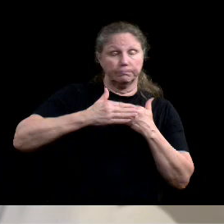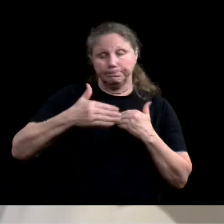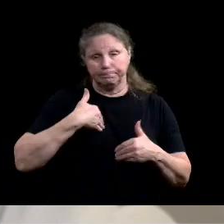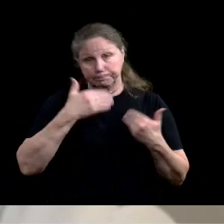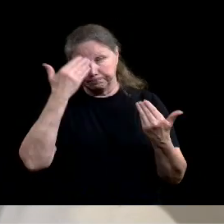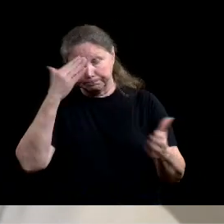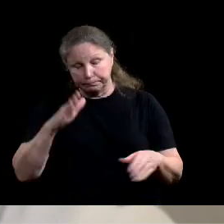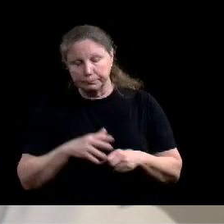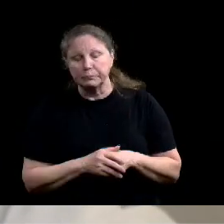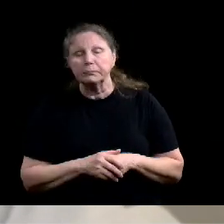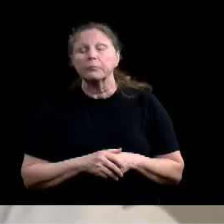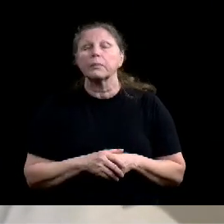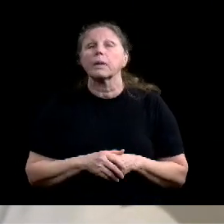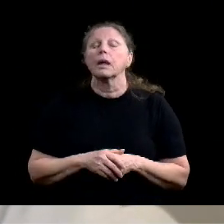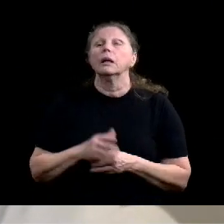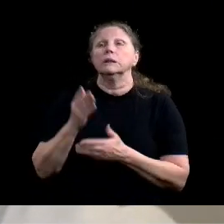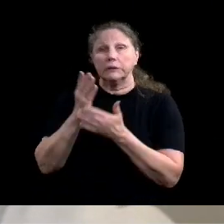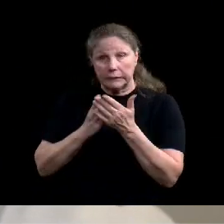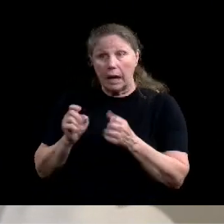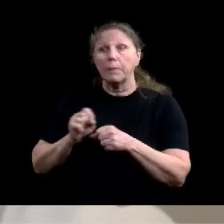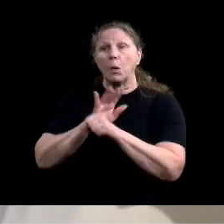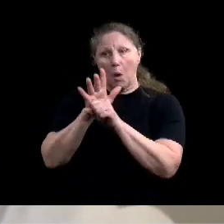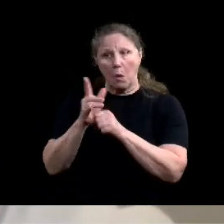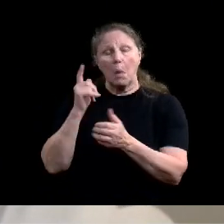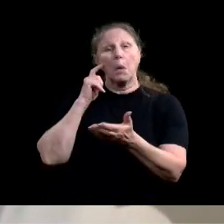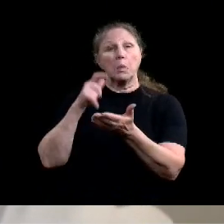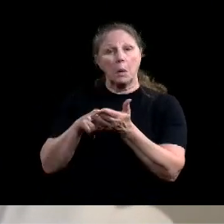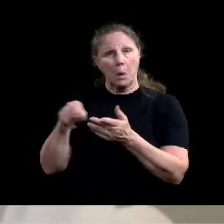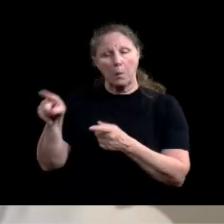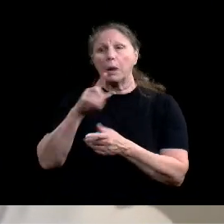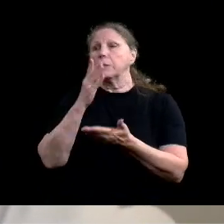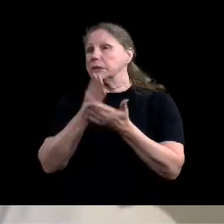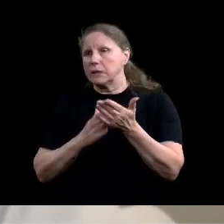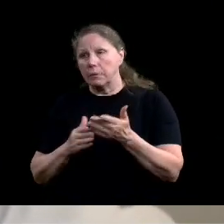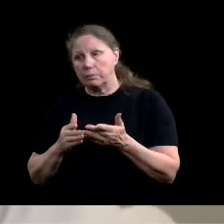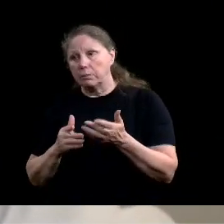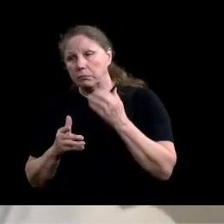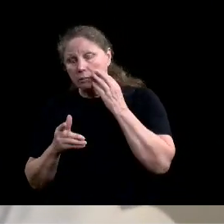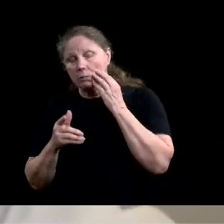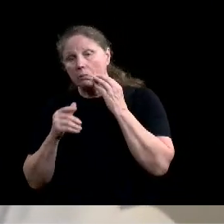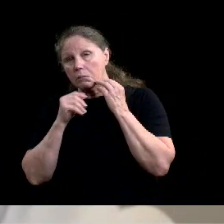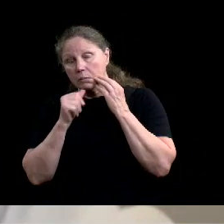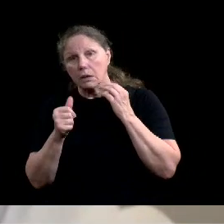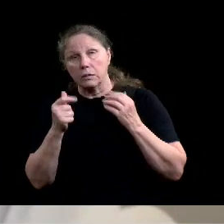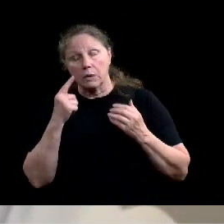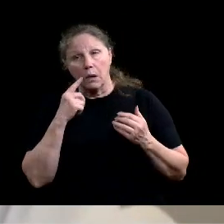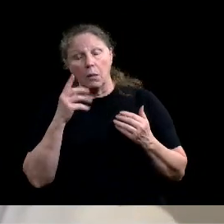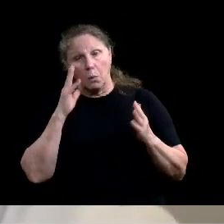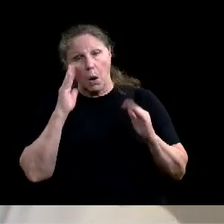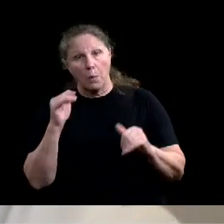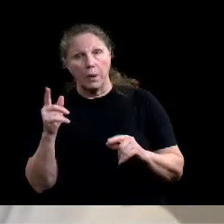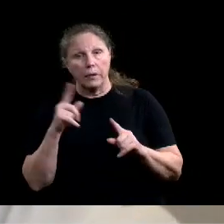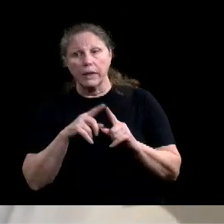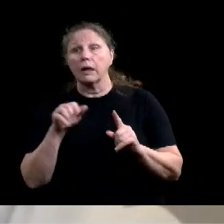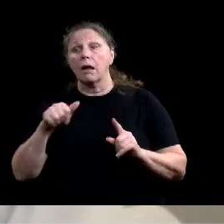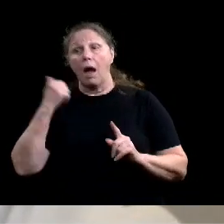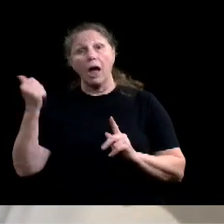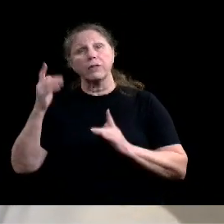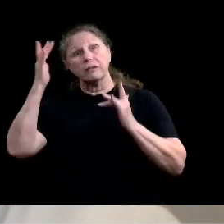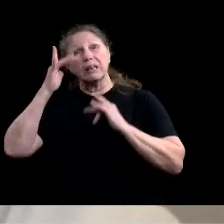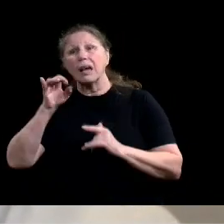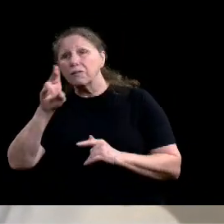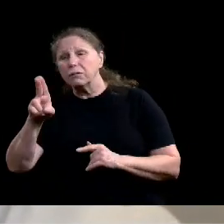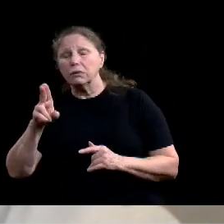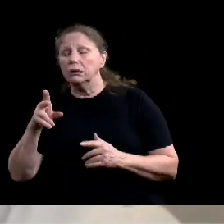we're very, very hopeful that same applies to this virus. There is some early evidence that a very